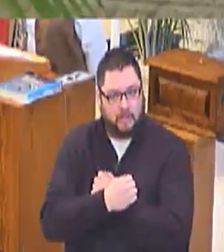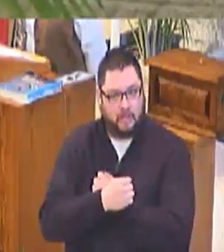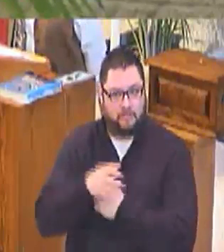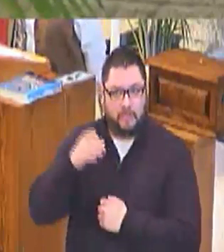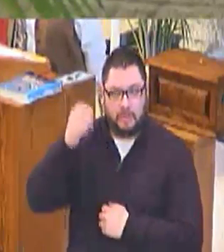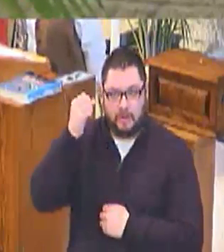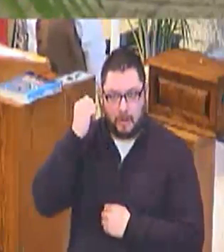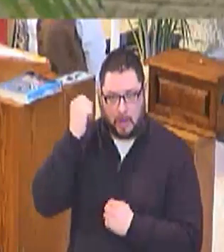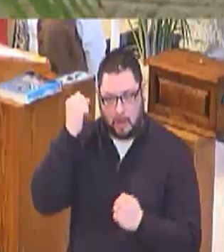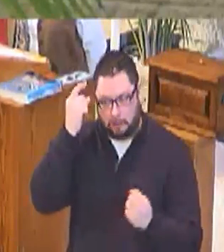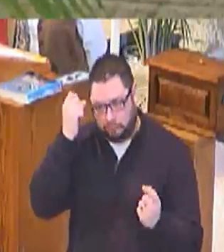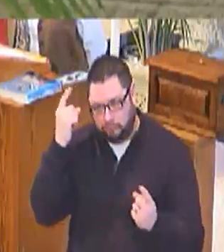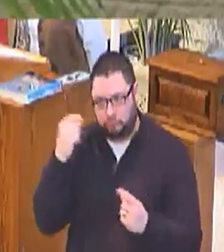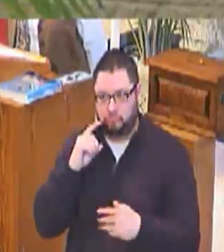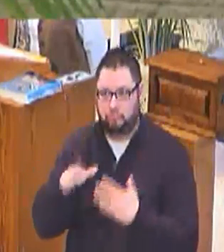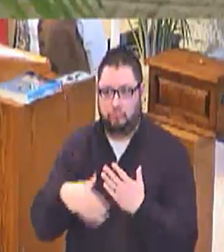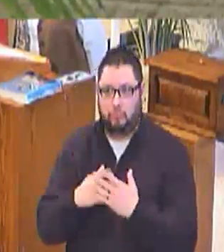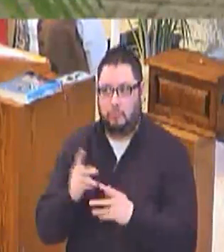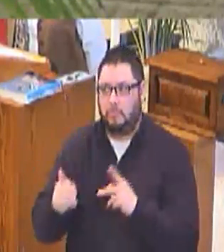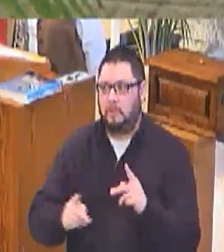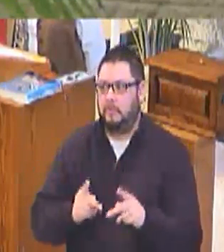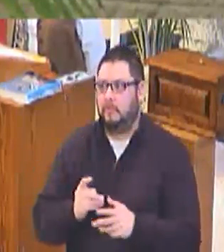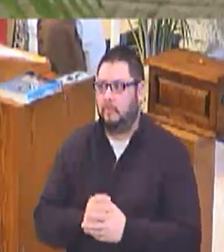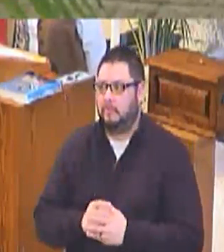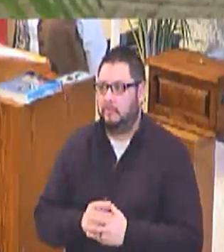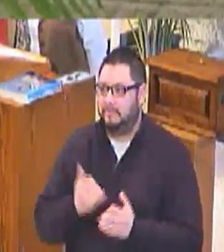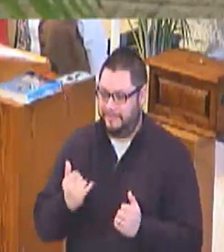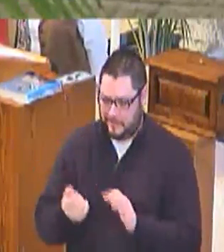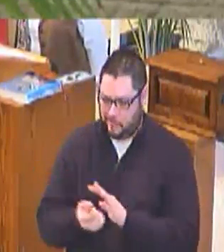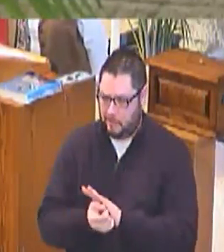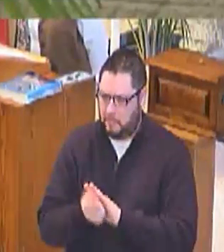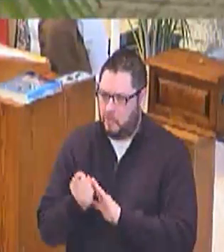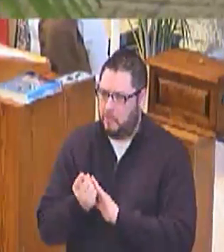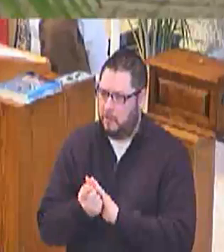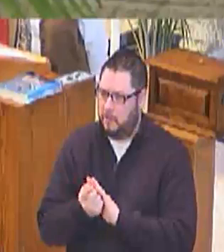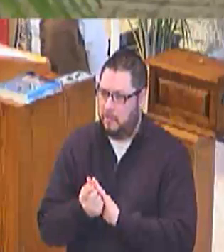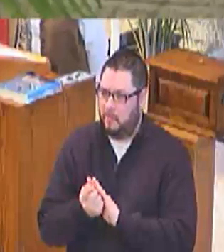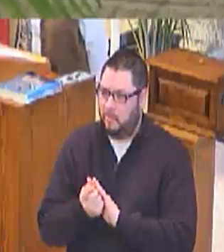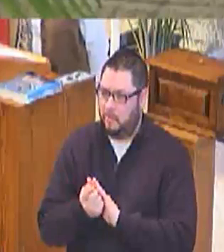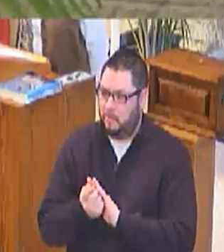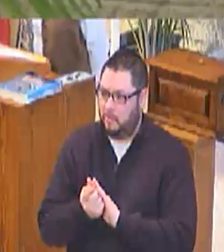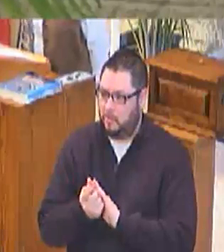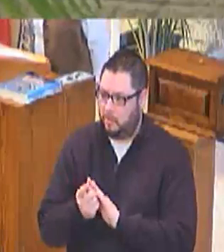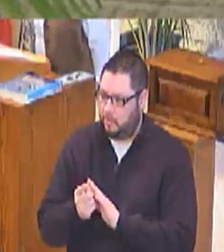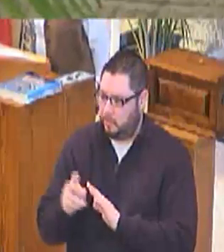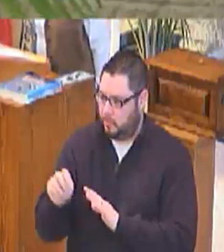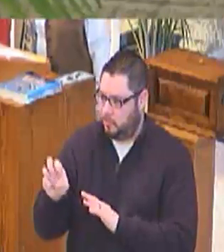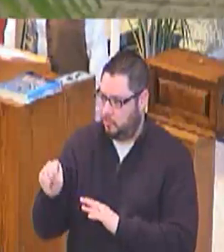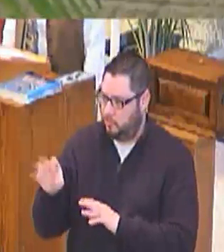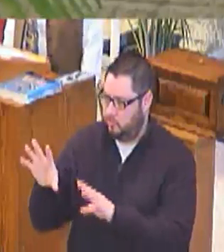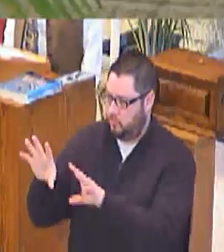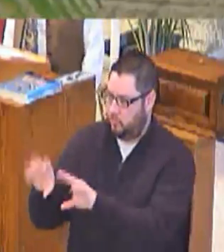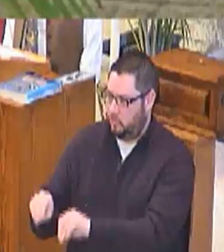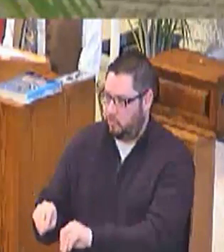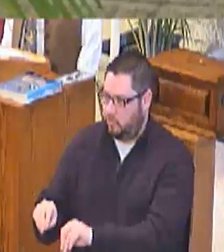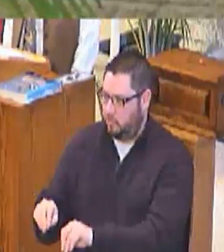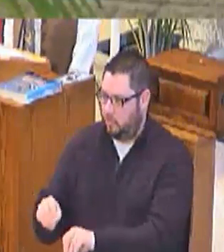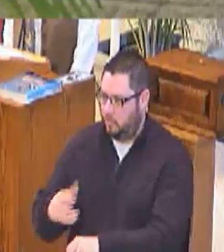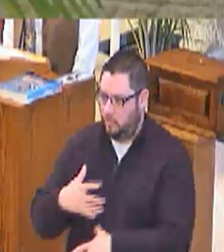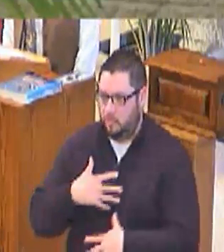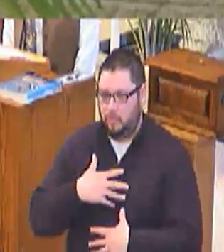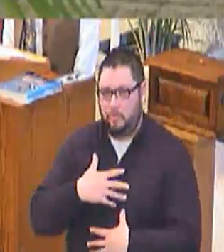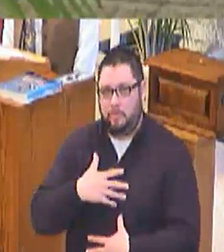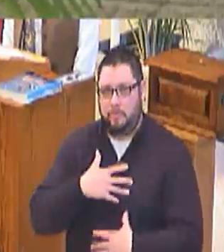understanding to all. I take a moment now to turn off the news and breathe into the